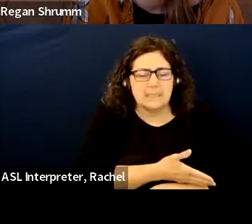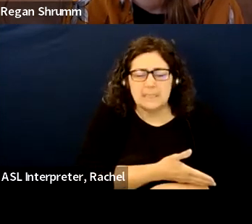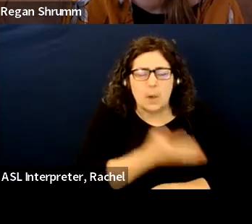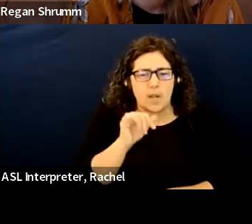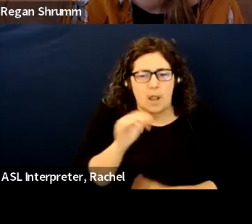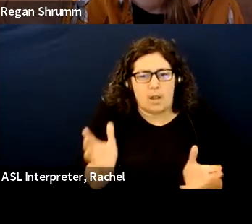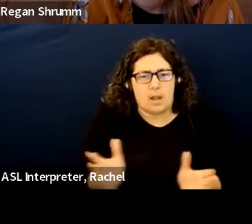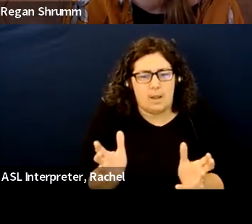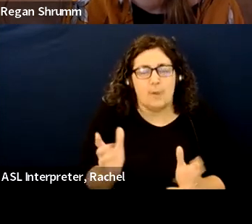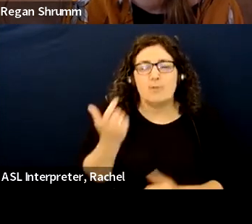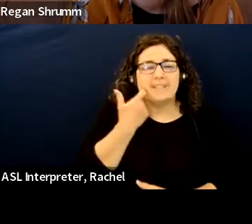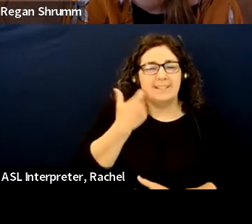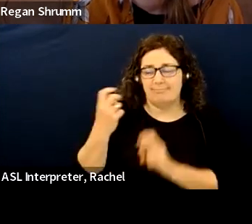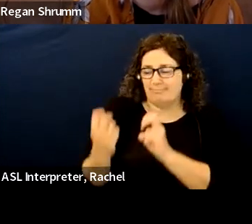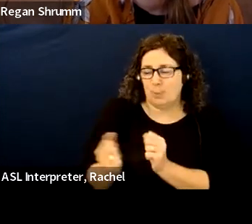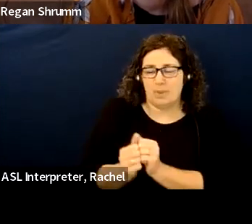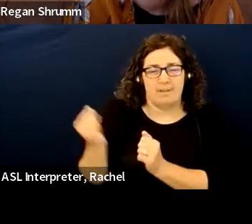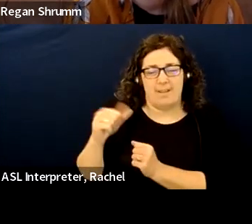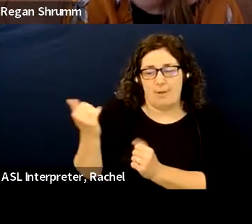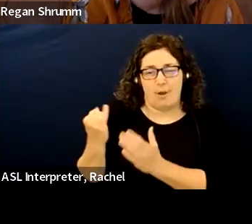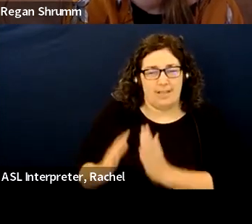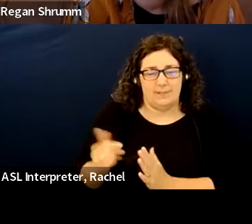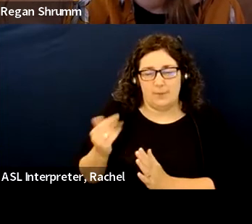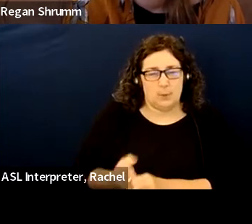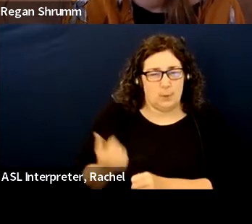I had with an artist a few years